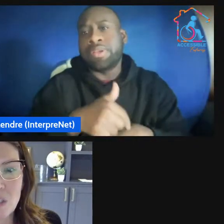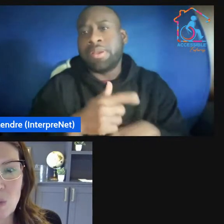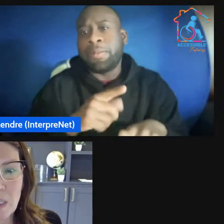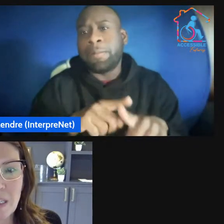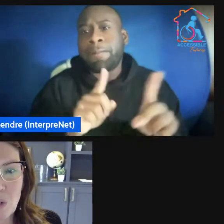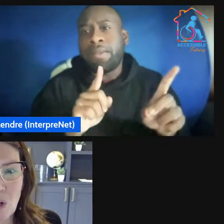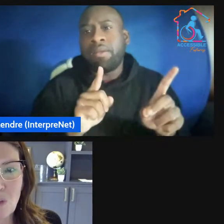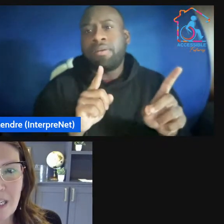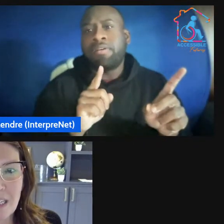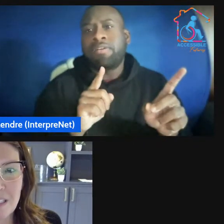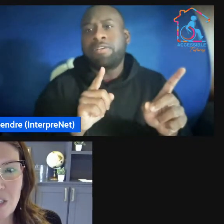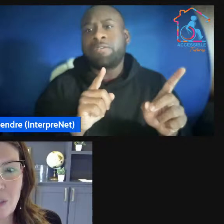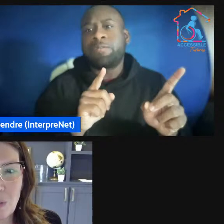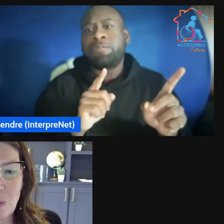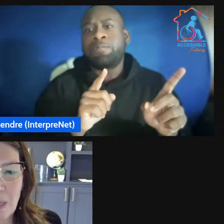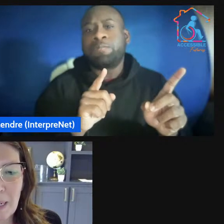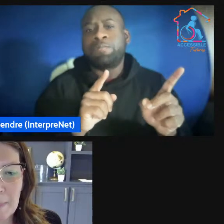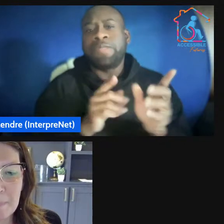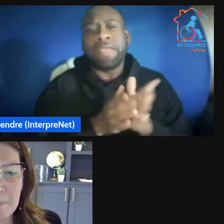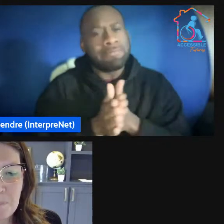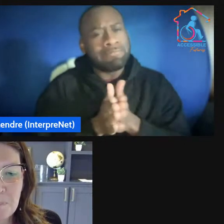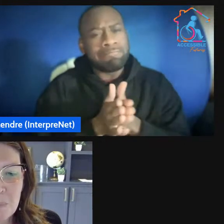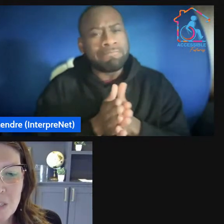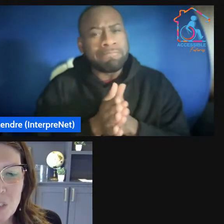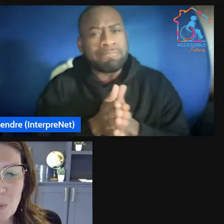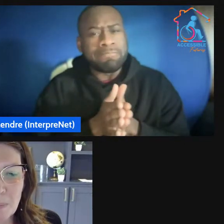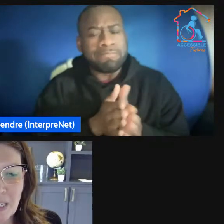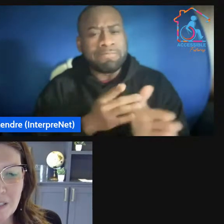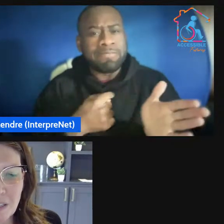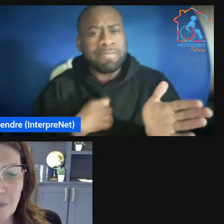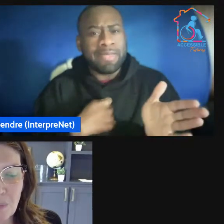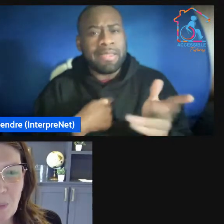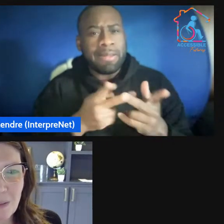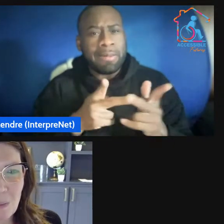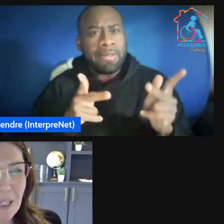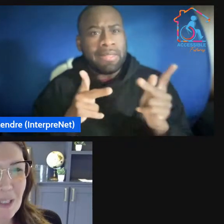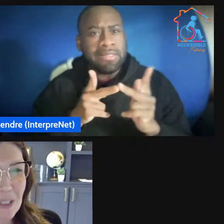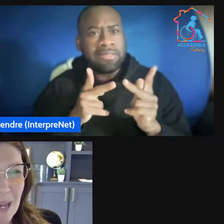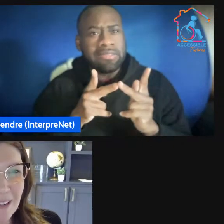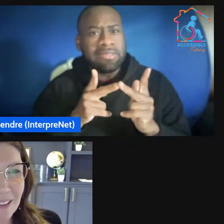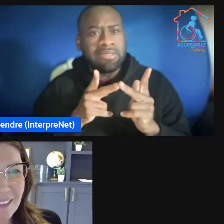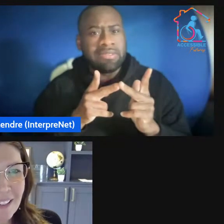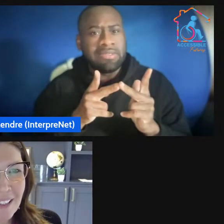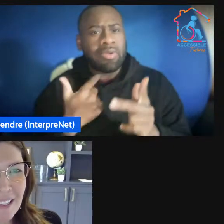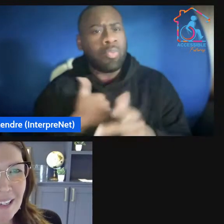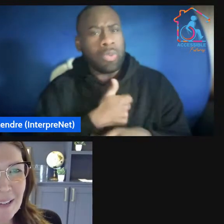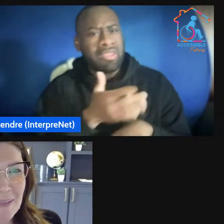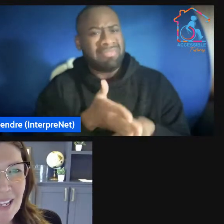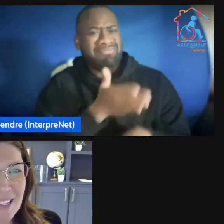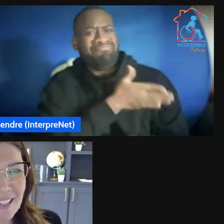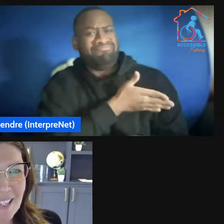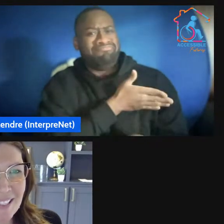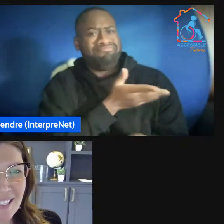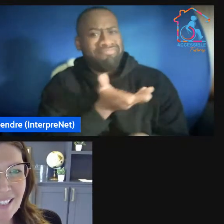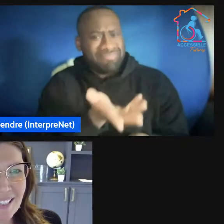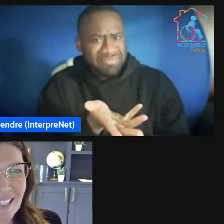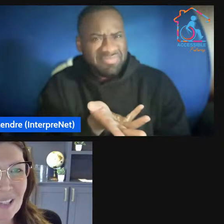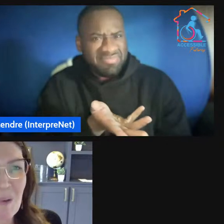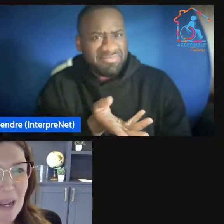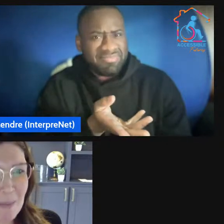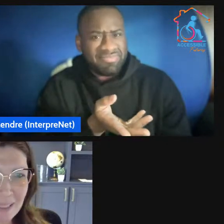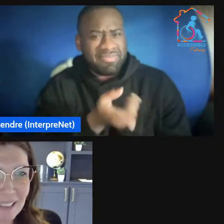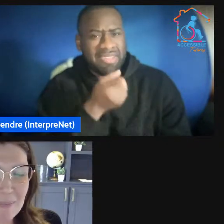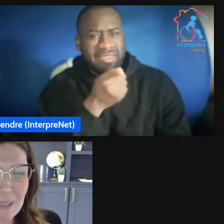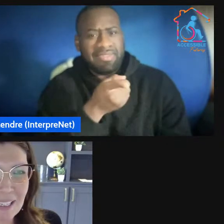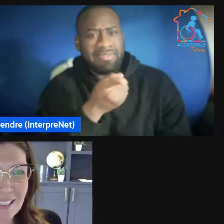it just really drove me to a place of we can do better. And this is